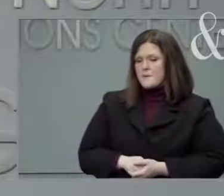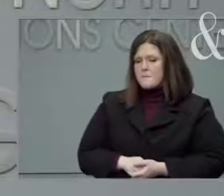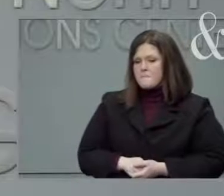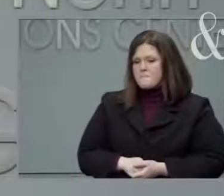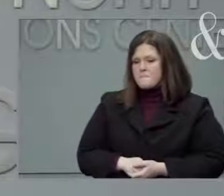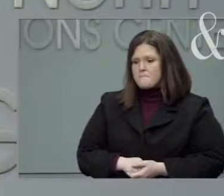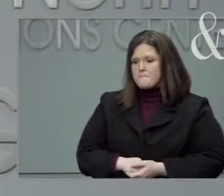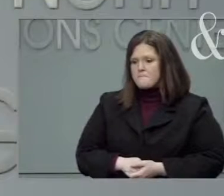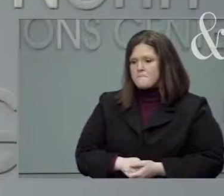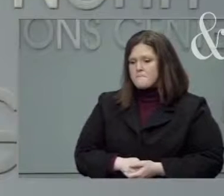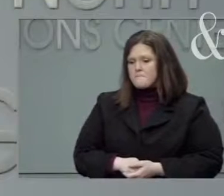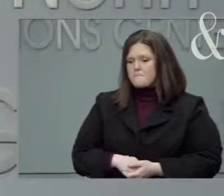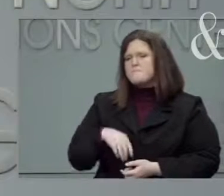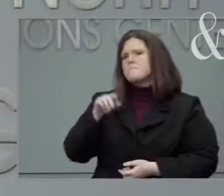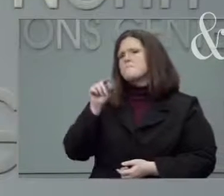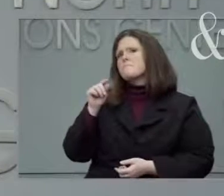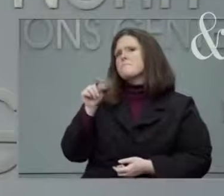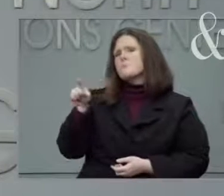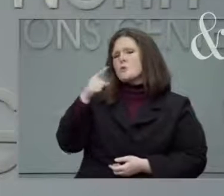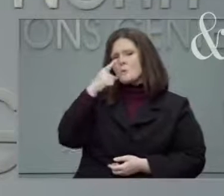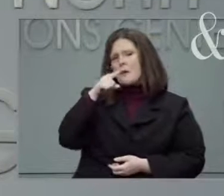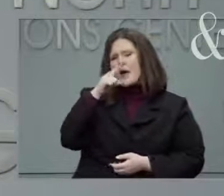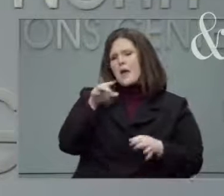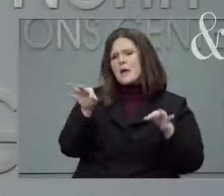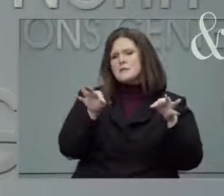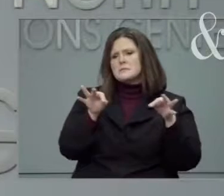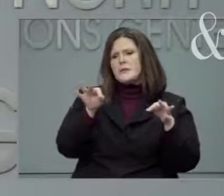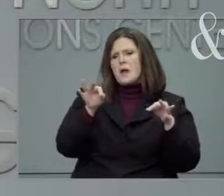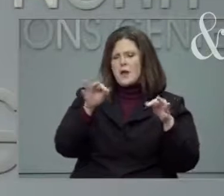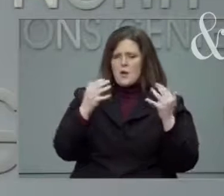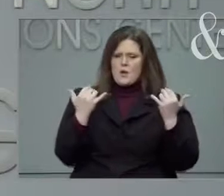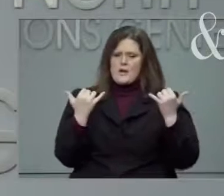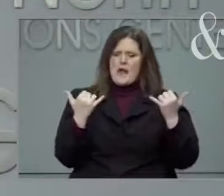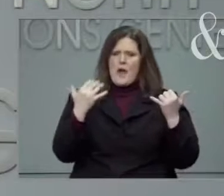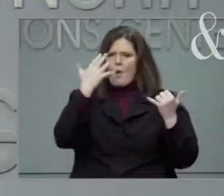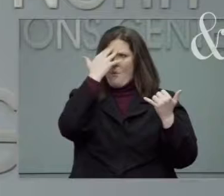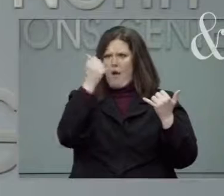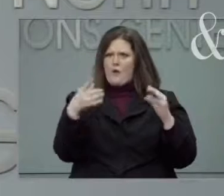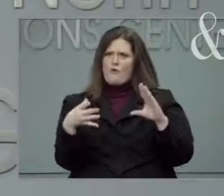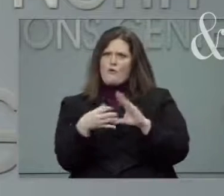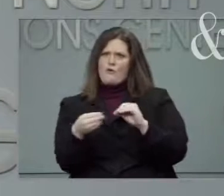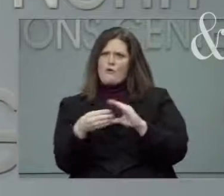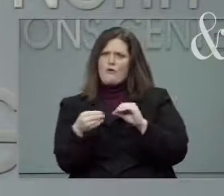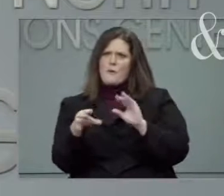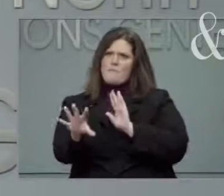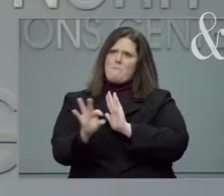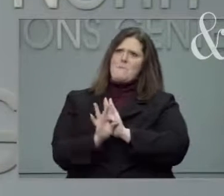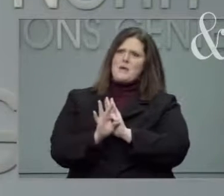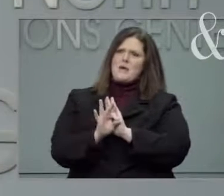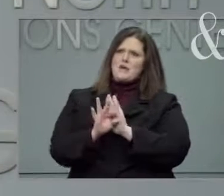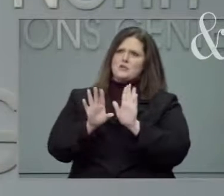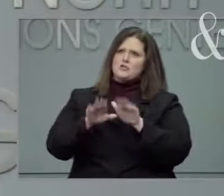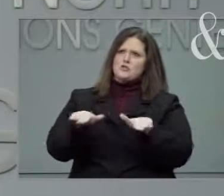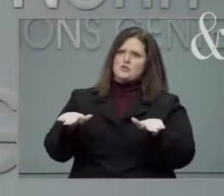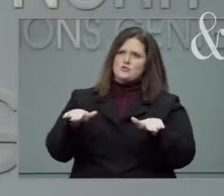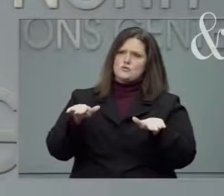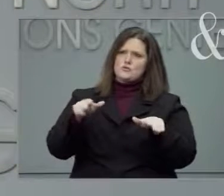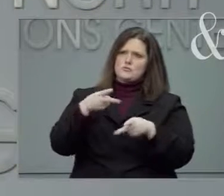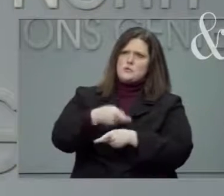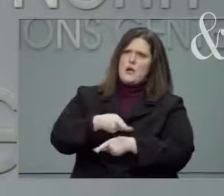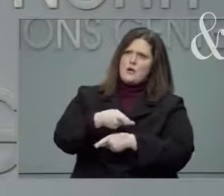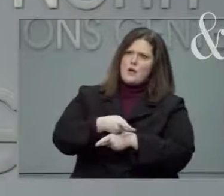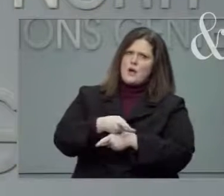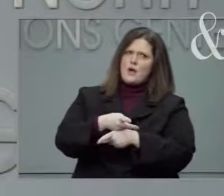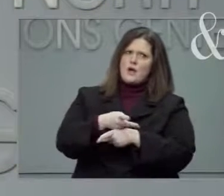changed course on this now, moving teachers to the beginning of Group 3 when, of course, childcare workers have been in person this whole